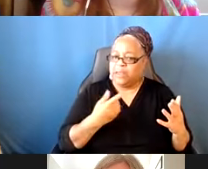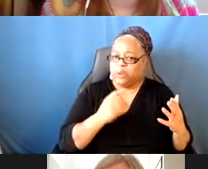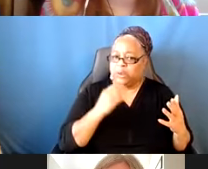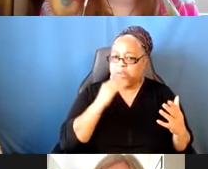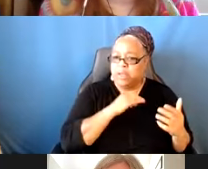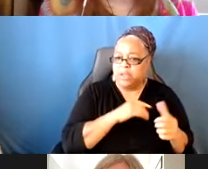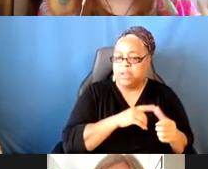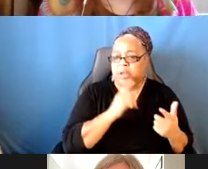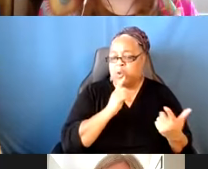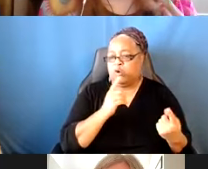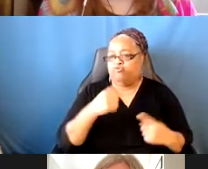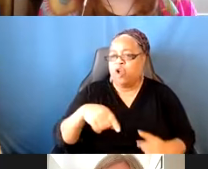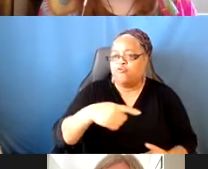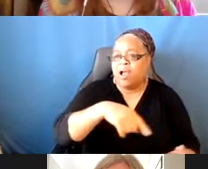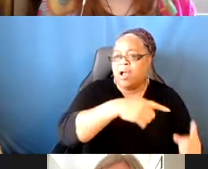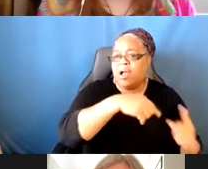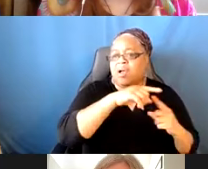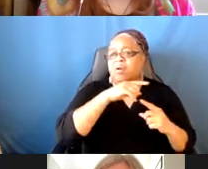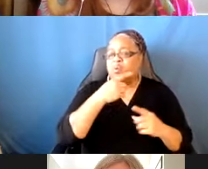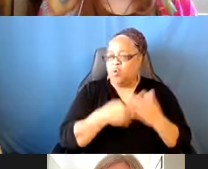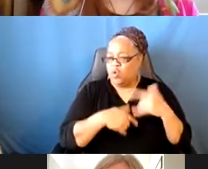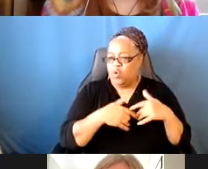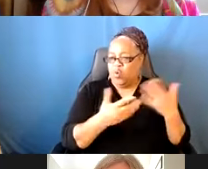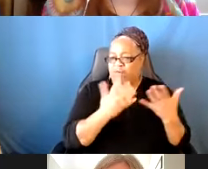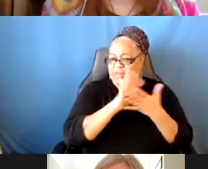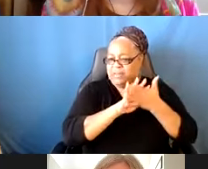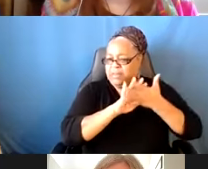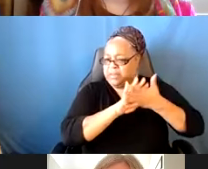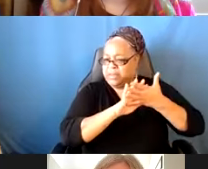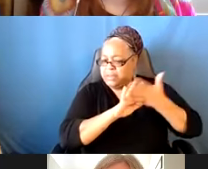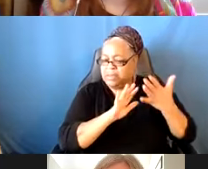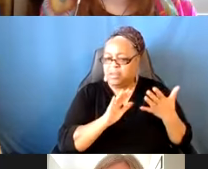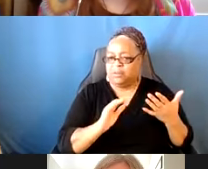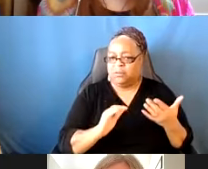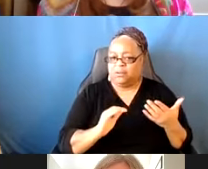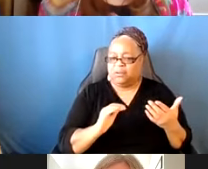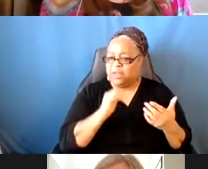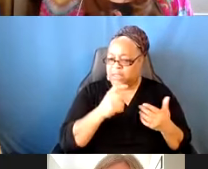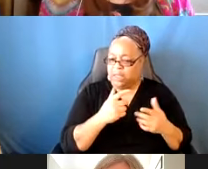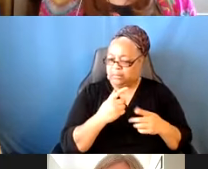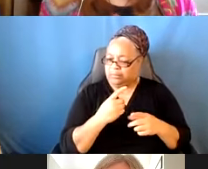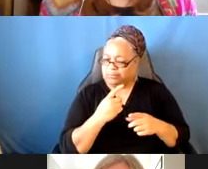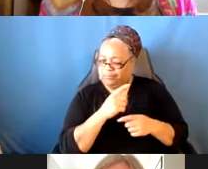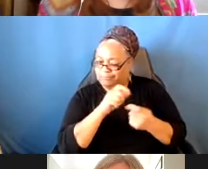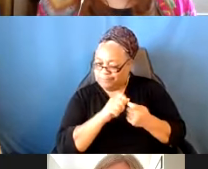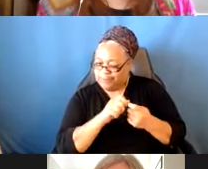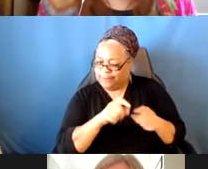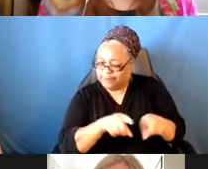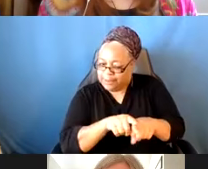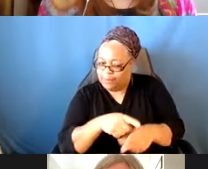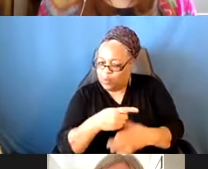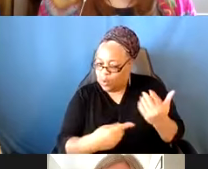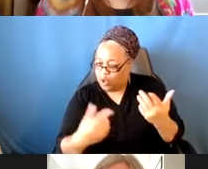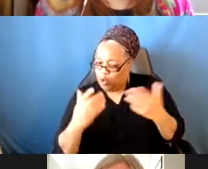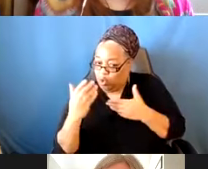runaround by what you're offering or versus what you say you offer. Absolutely. Yes, all of